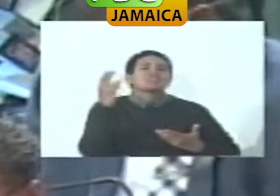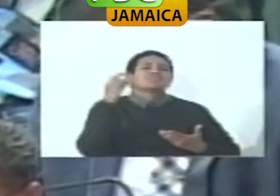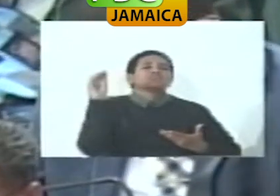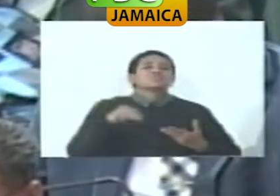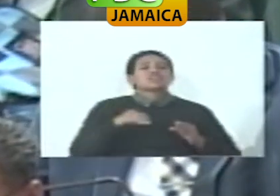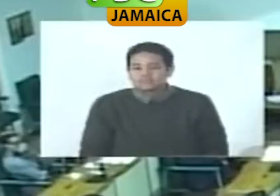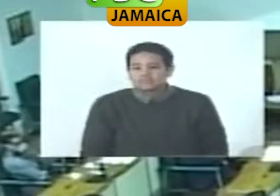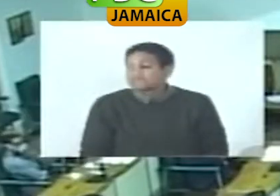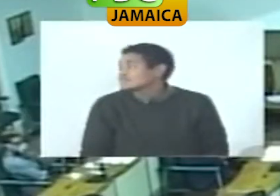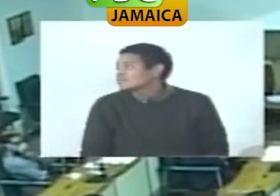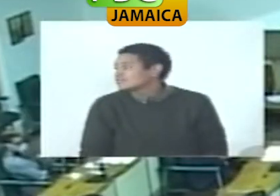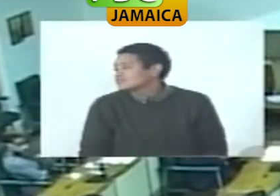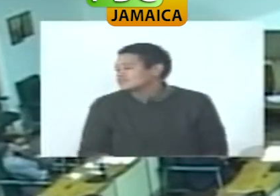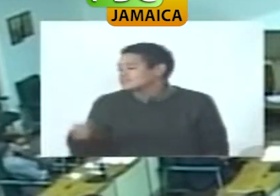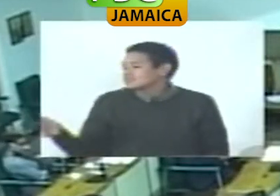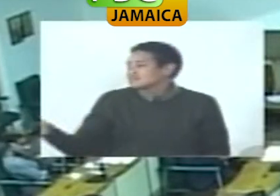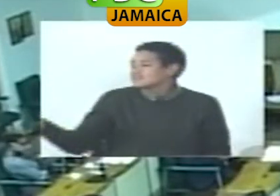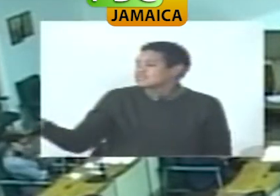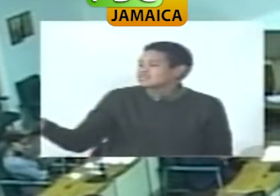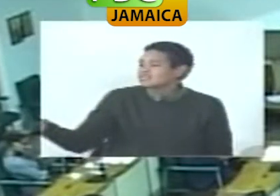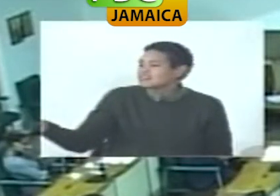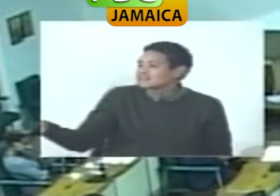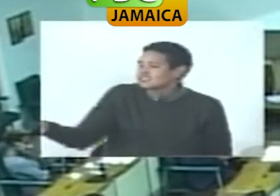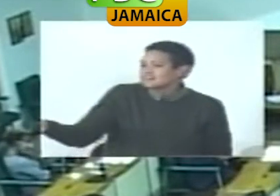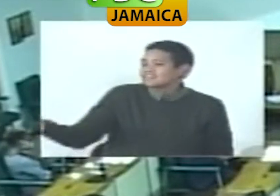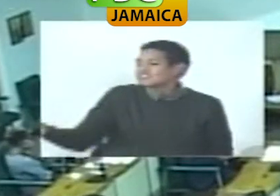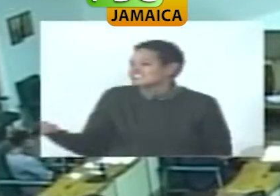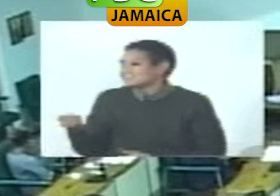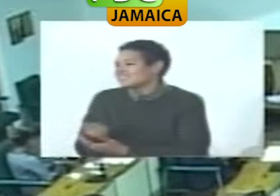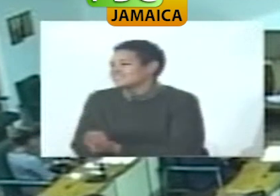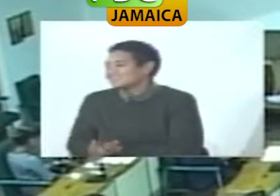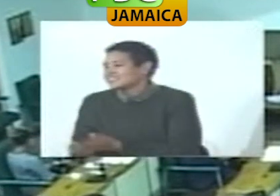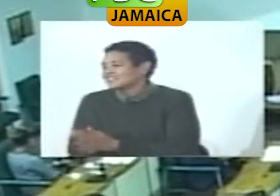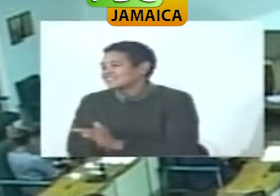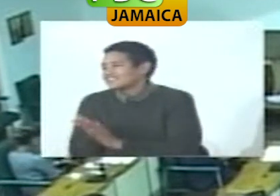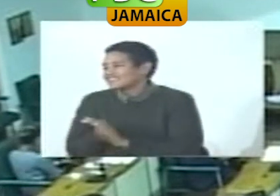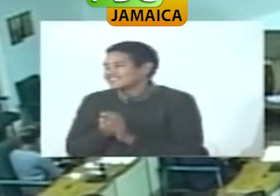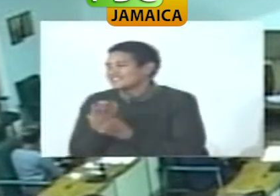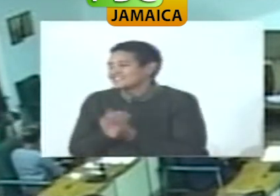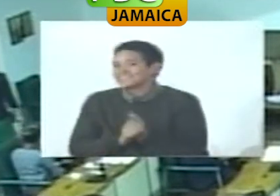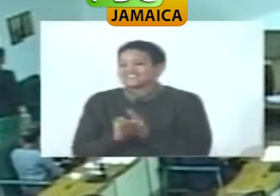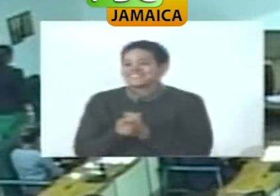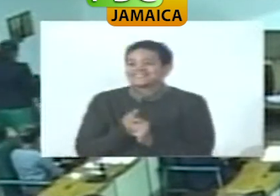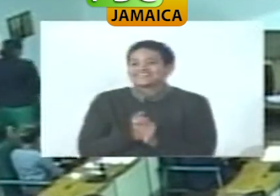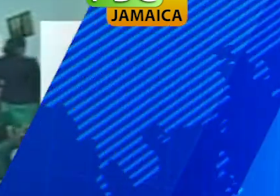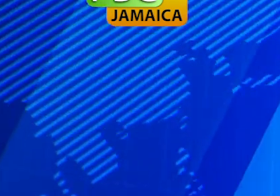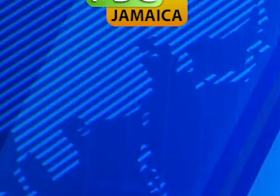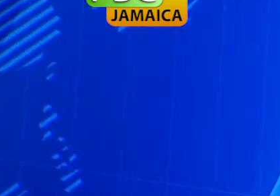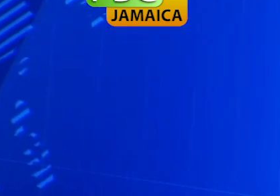in shootings. The measures were passed with 44 members voting in favor and 2